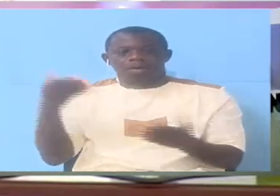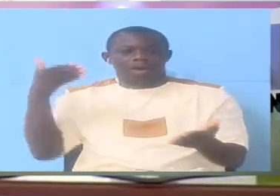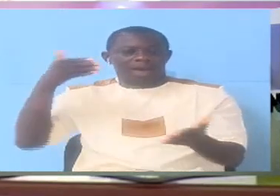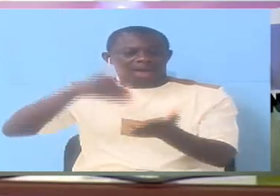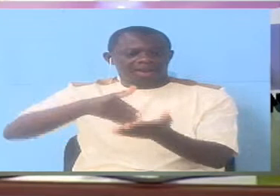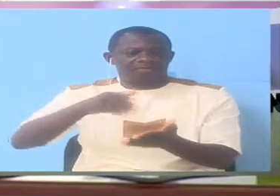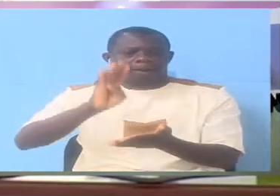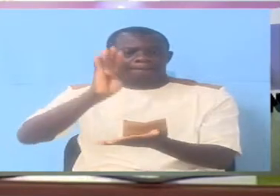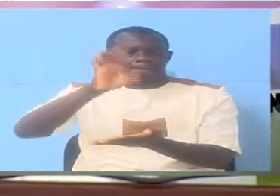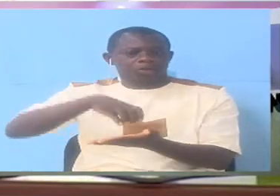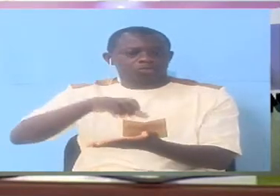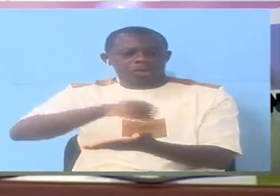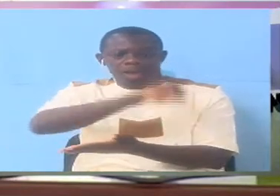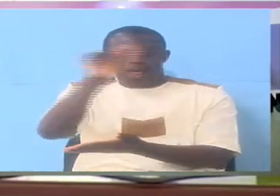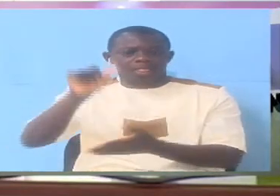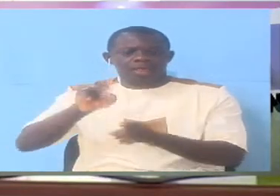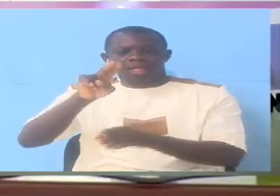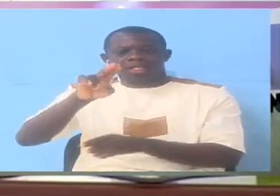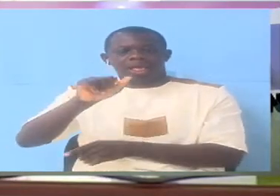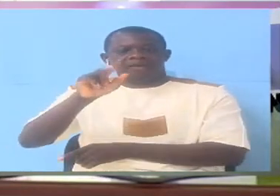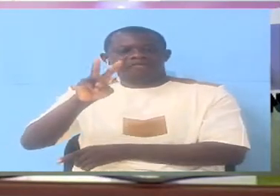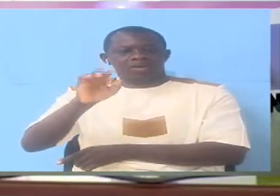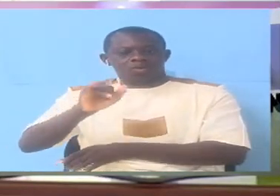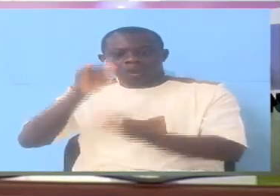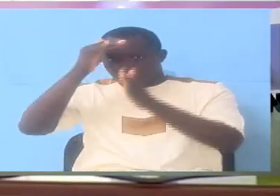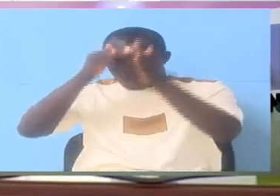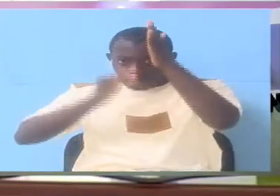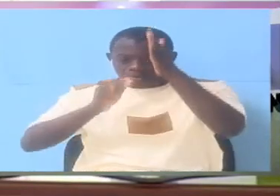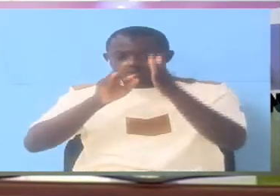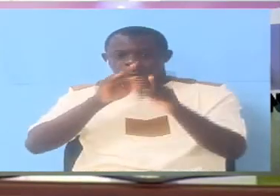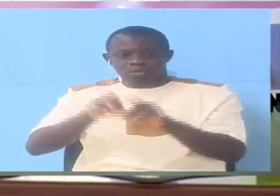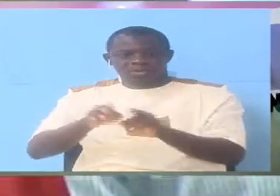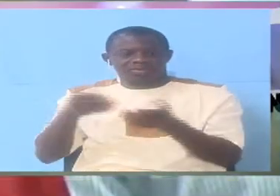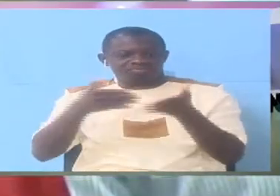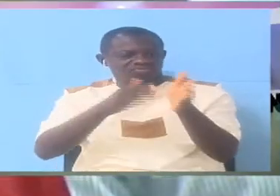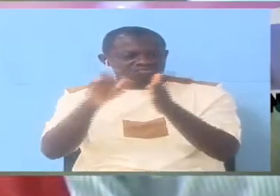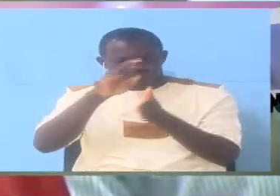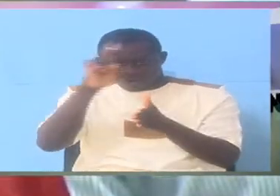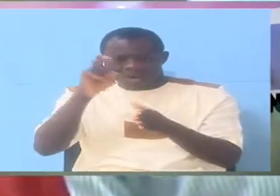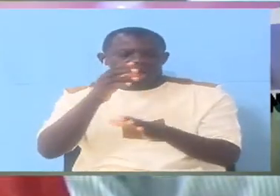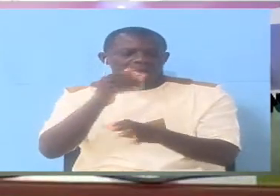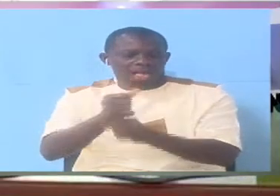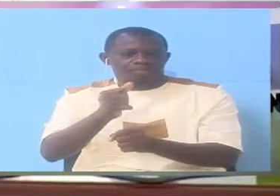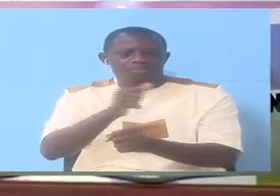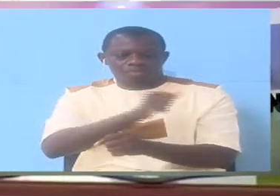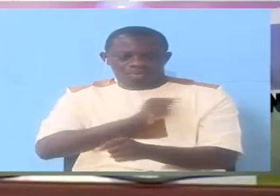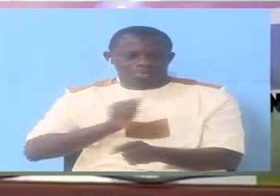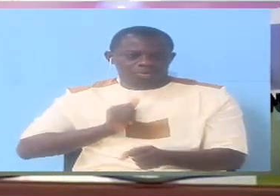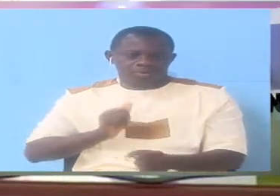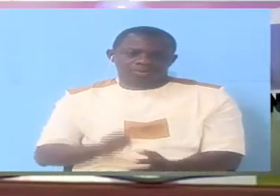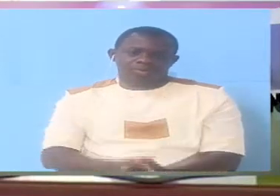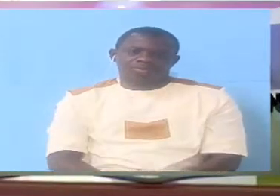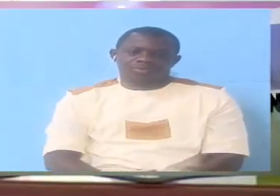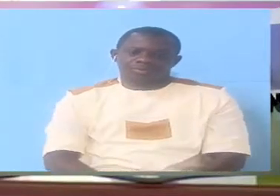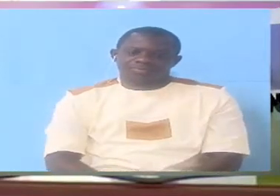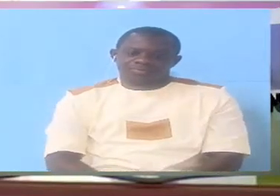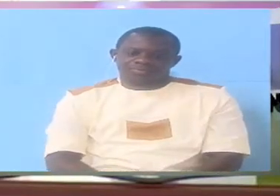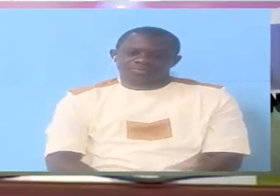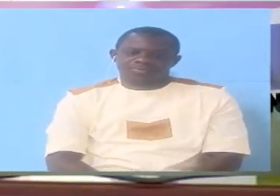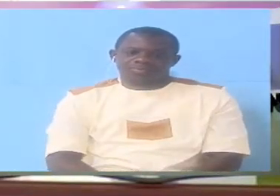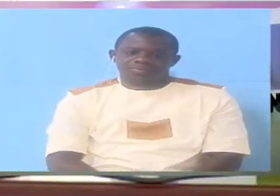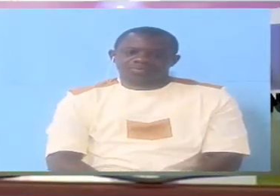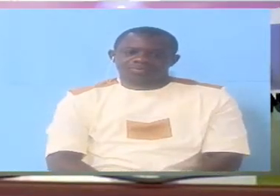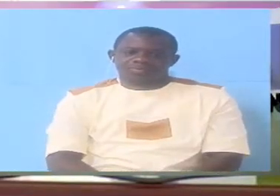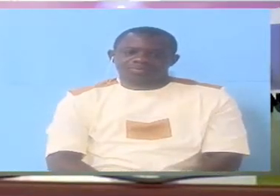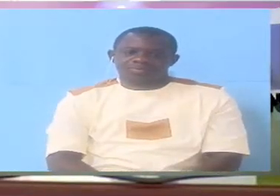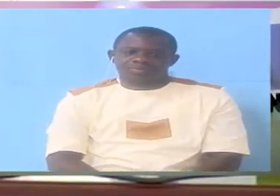assist in the process. Sonko wax na ak président bi lu tollu ci diiri ñetta ba ñeenti minute